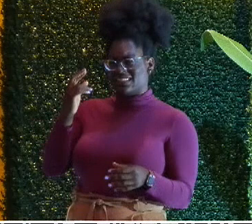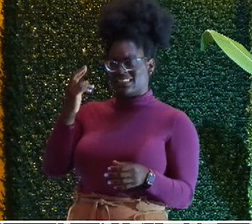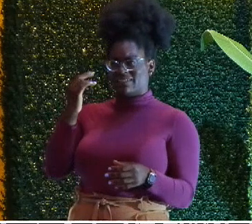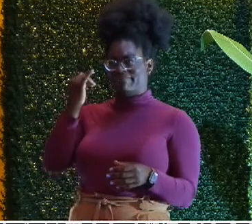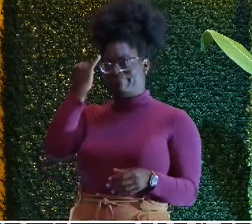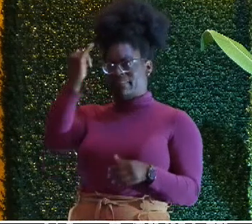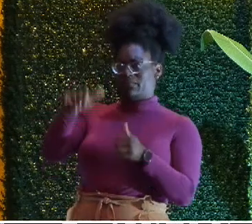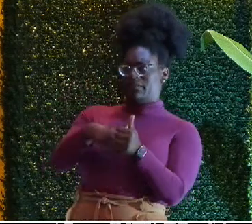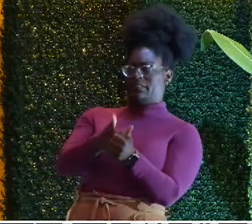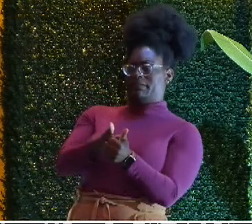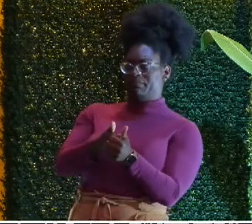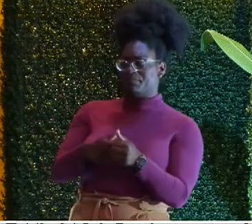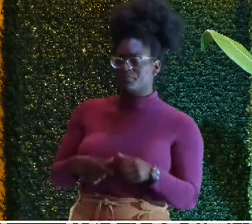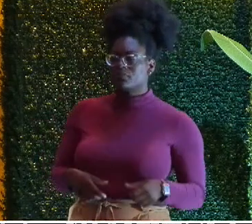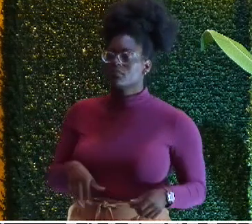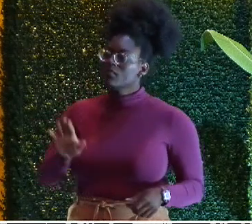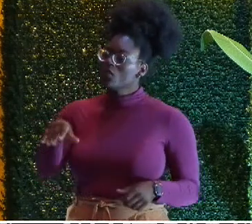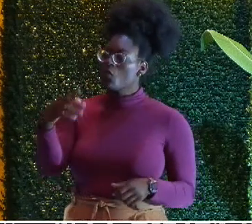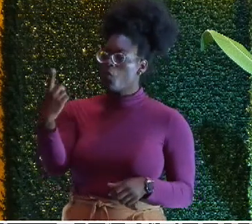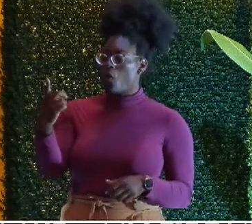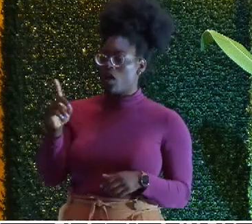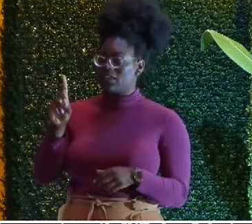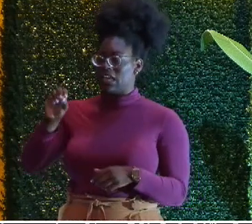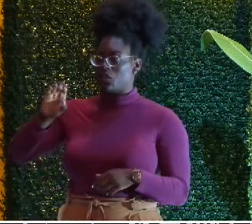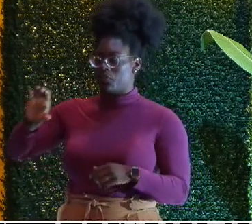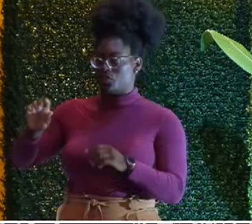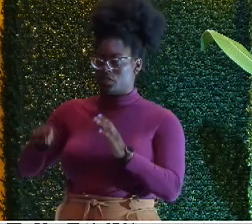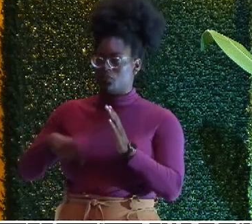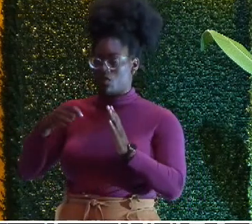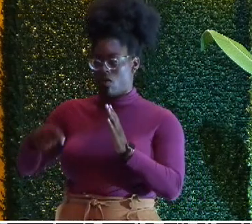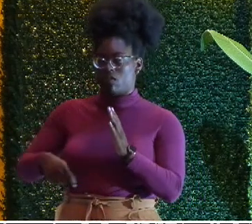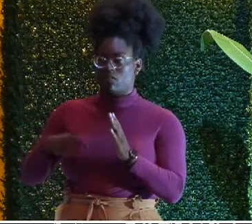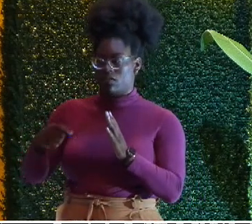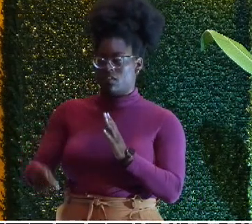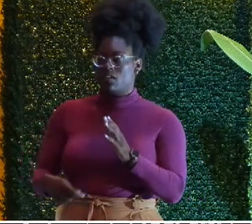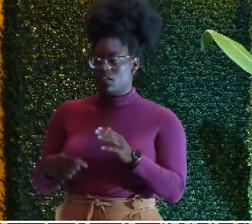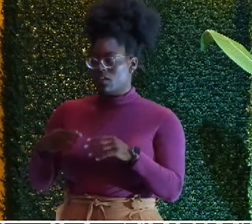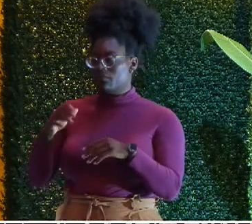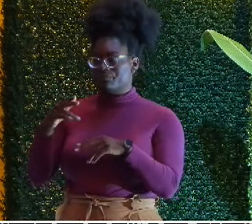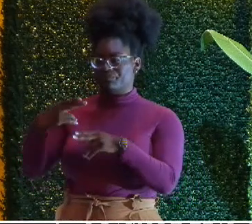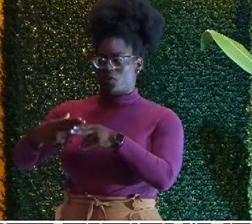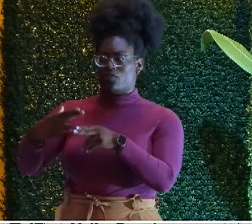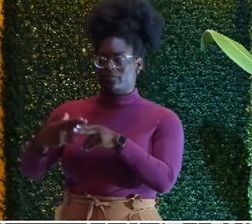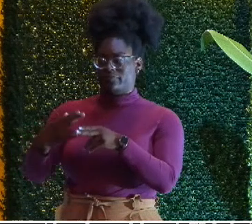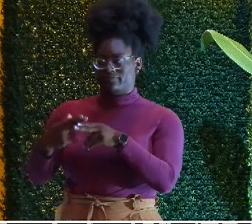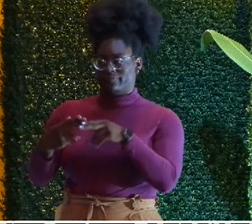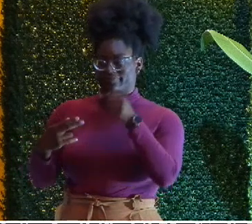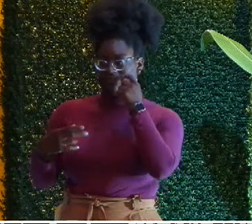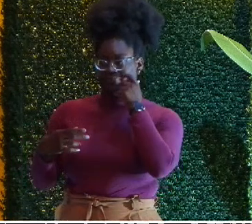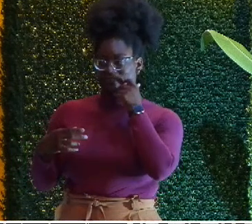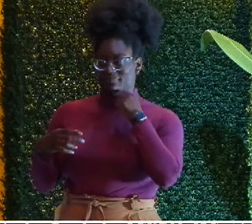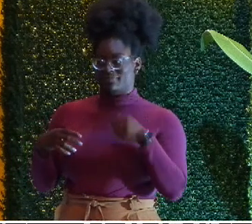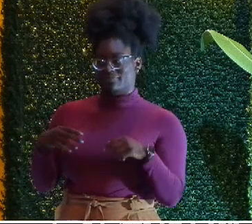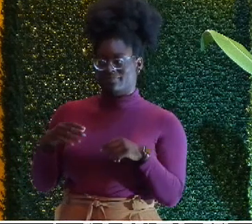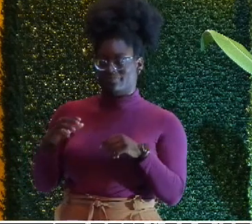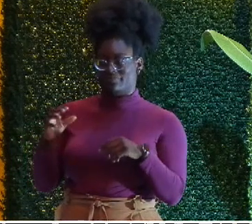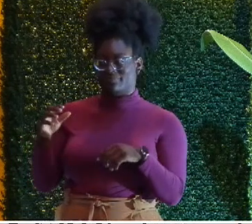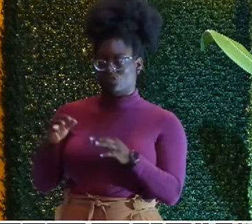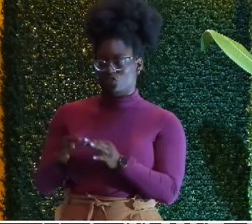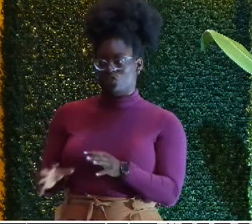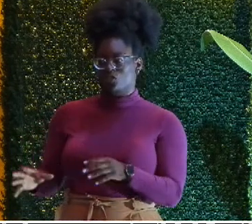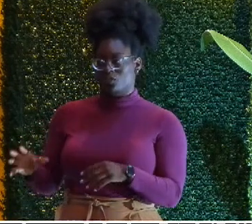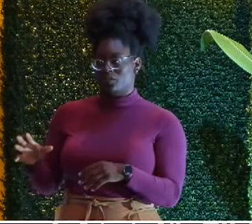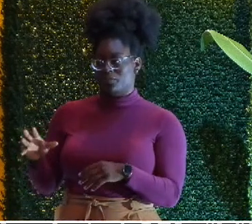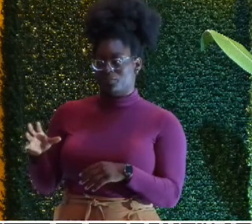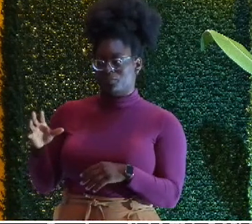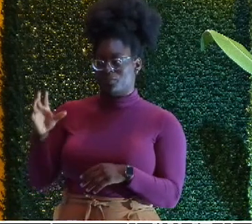because it breaks down the fact that of how we as black queer people even end up in the situations in the first place. Pushed into